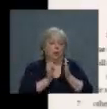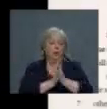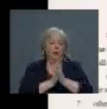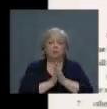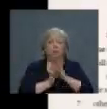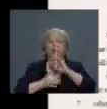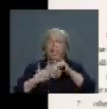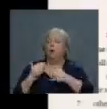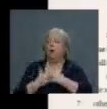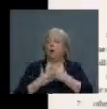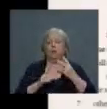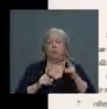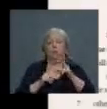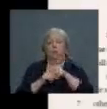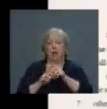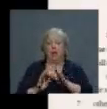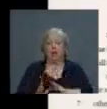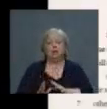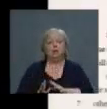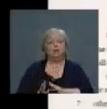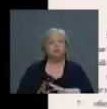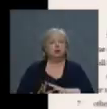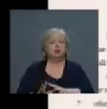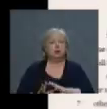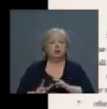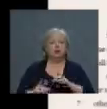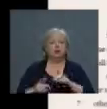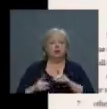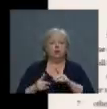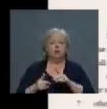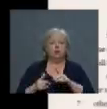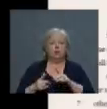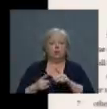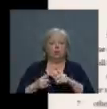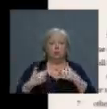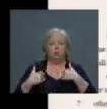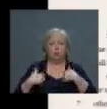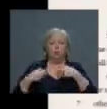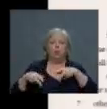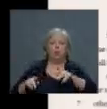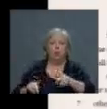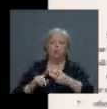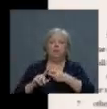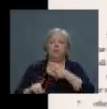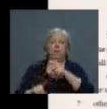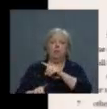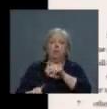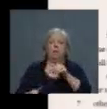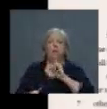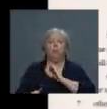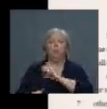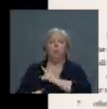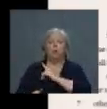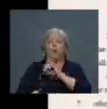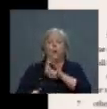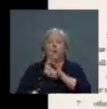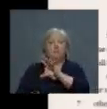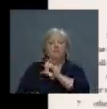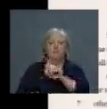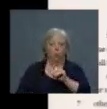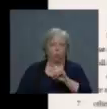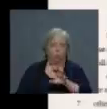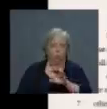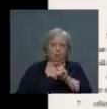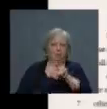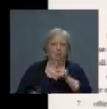we asked for all applicants to have permission from their board, if they are a 501c3, permission from